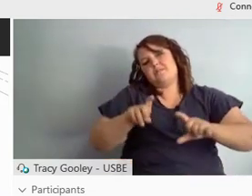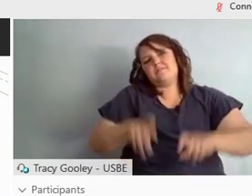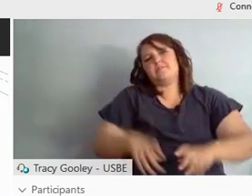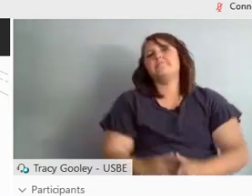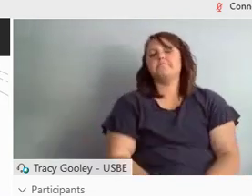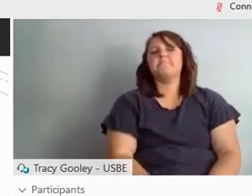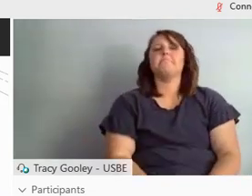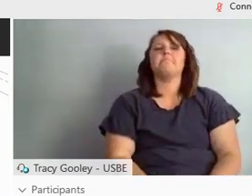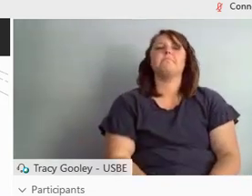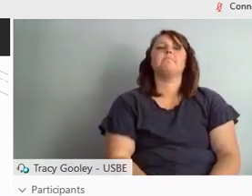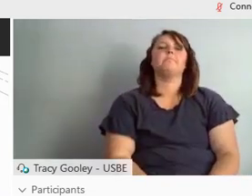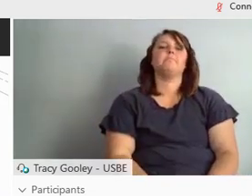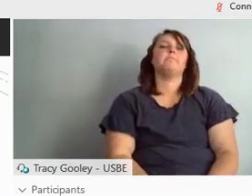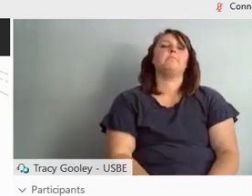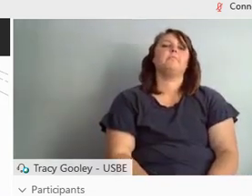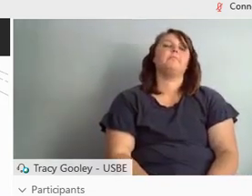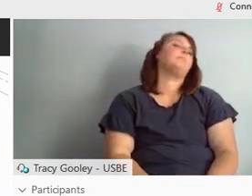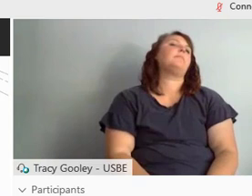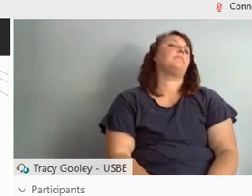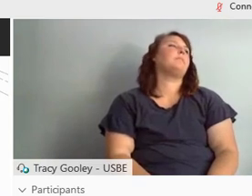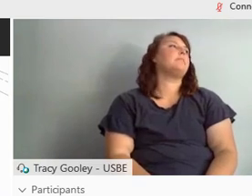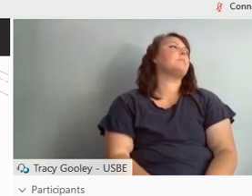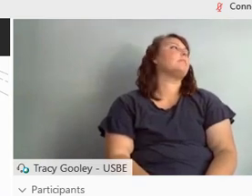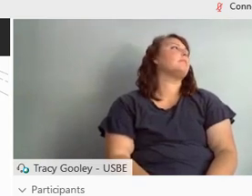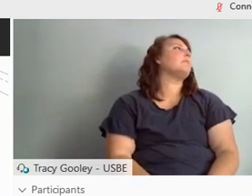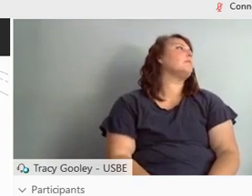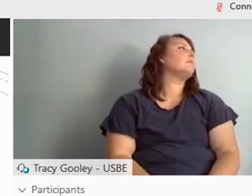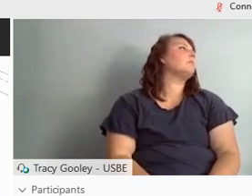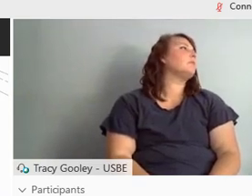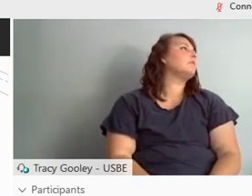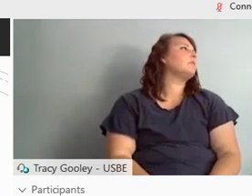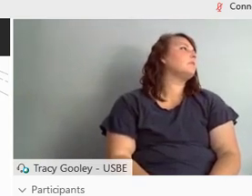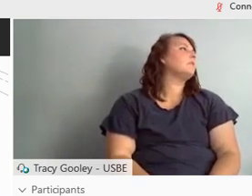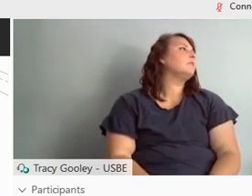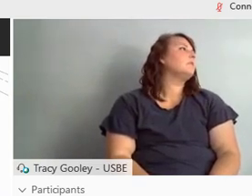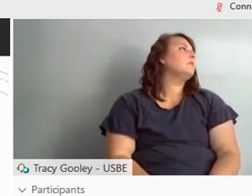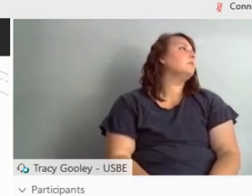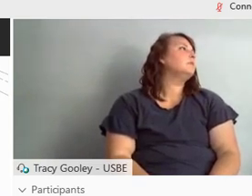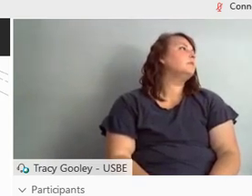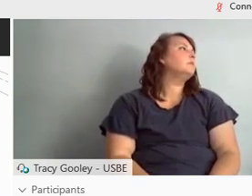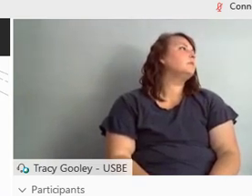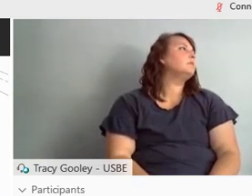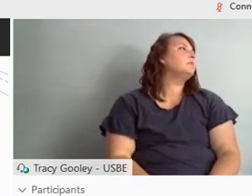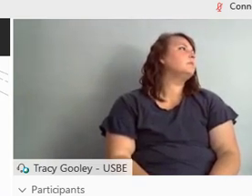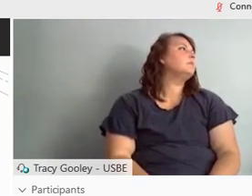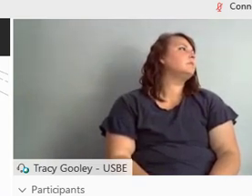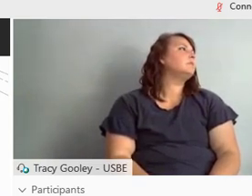data gateway. And there are a couple more questions.